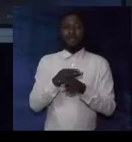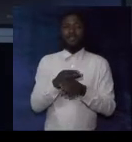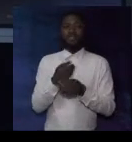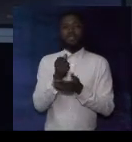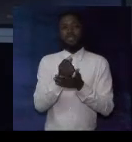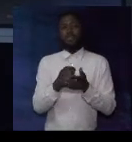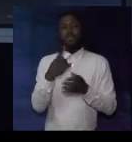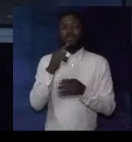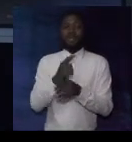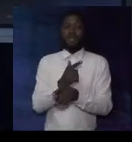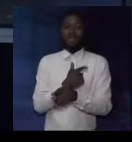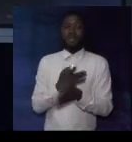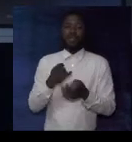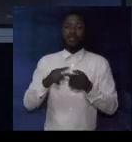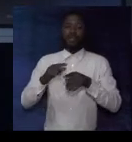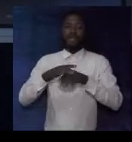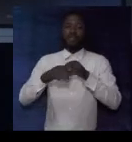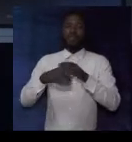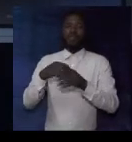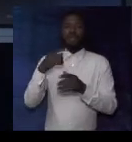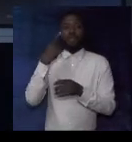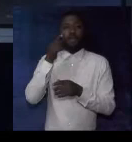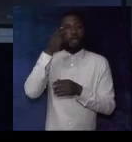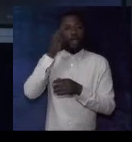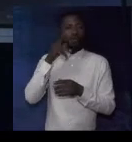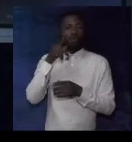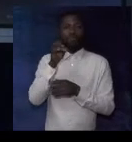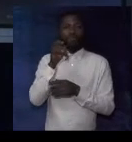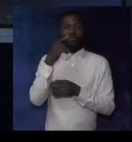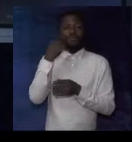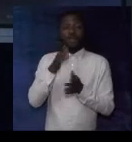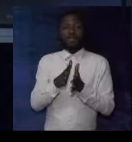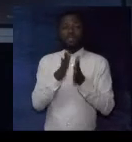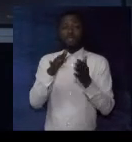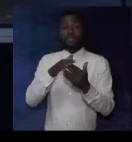magic segment of the lesson. I will now hand you over to Uncle Kopo